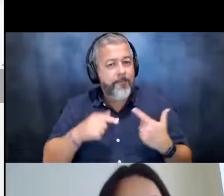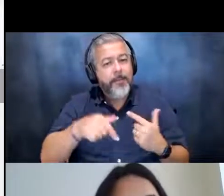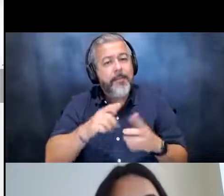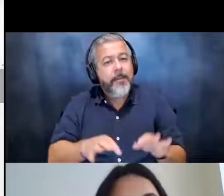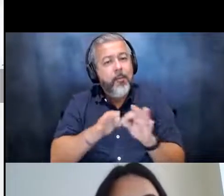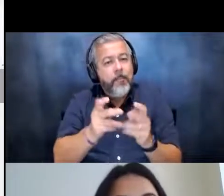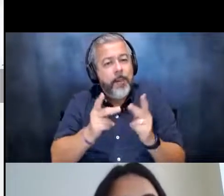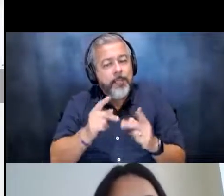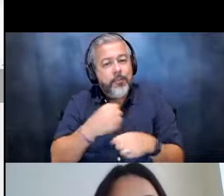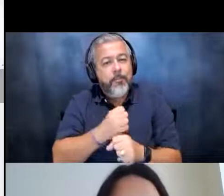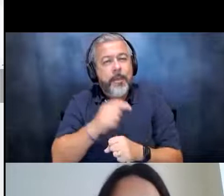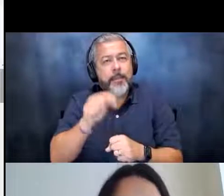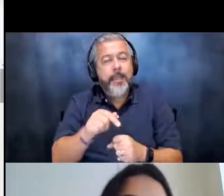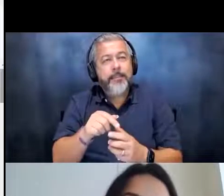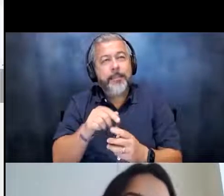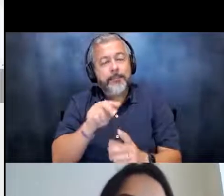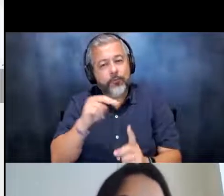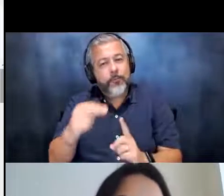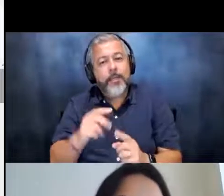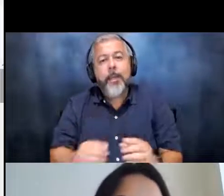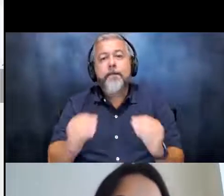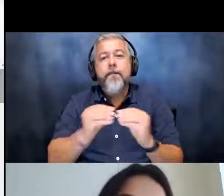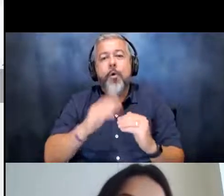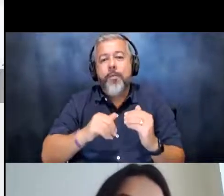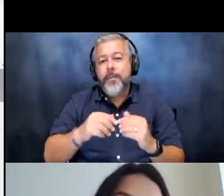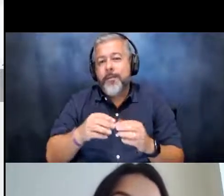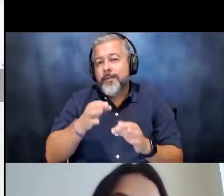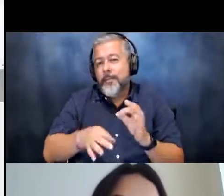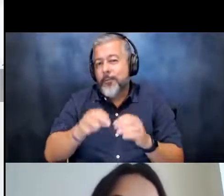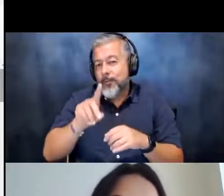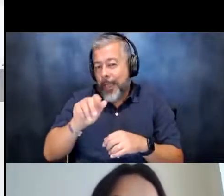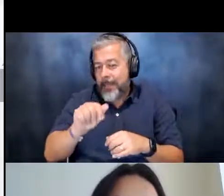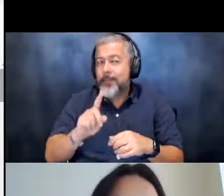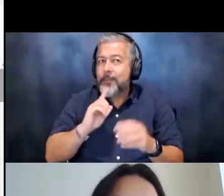that stand, to say it's more than just data. It's people.